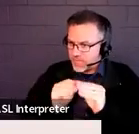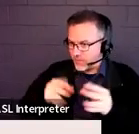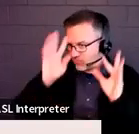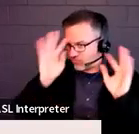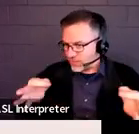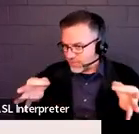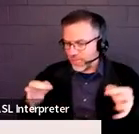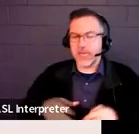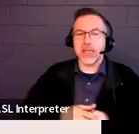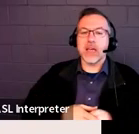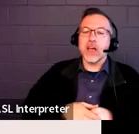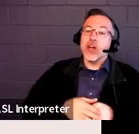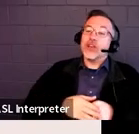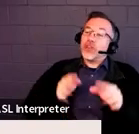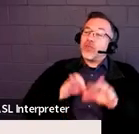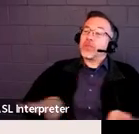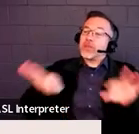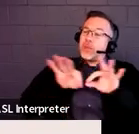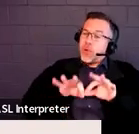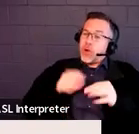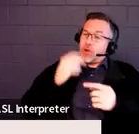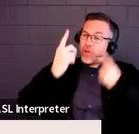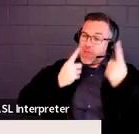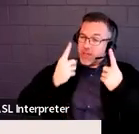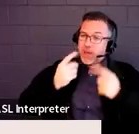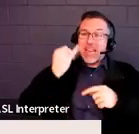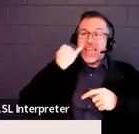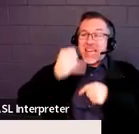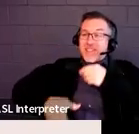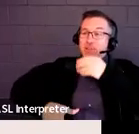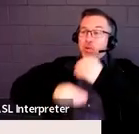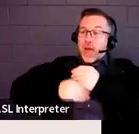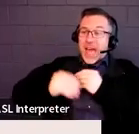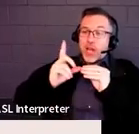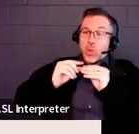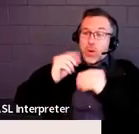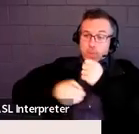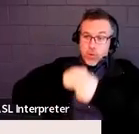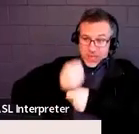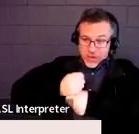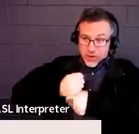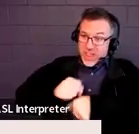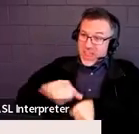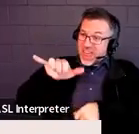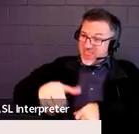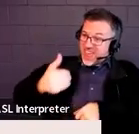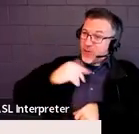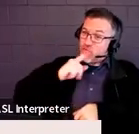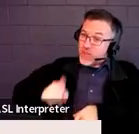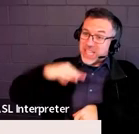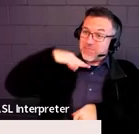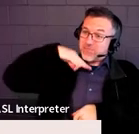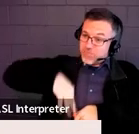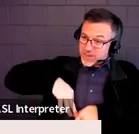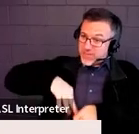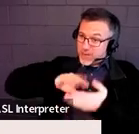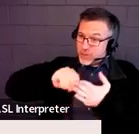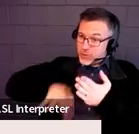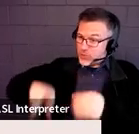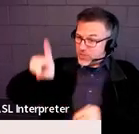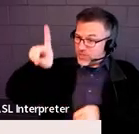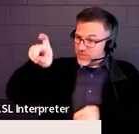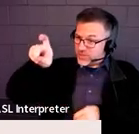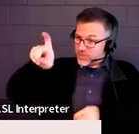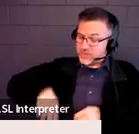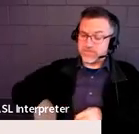how the value of that additional year, if it has value for that particular student.